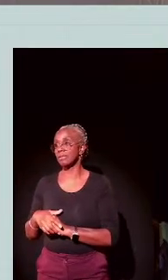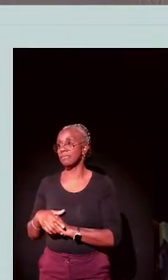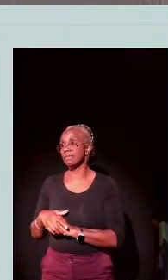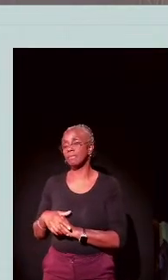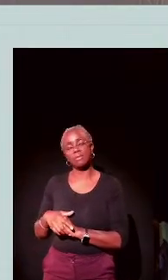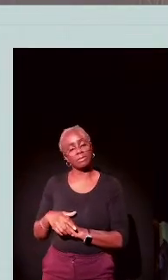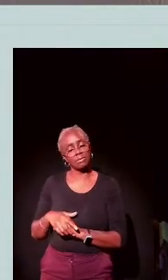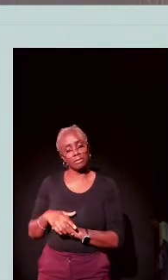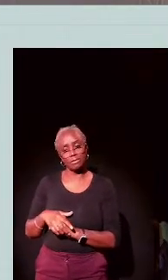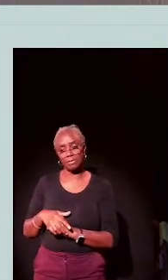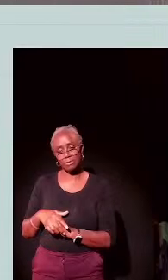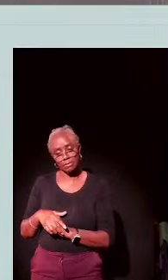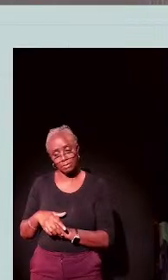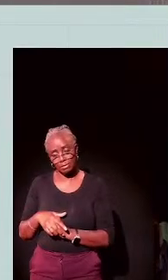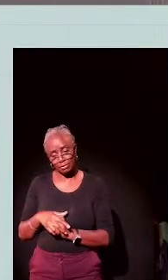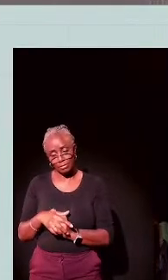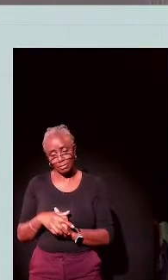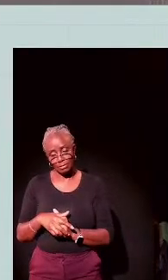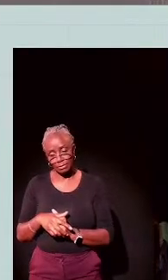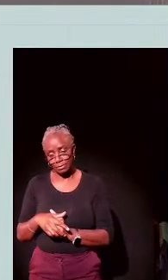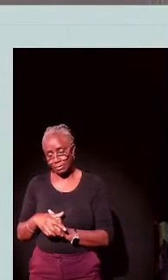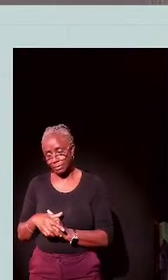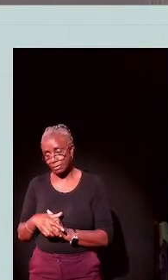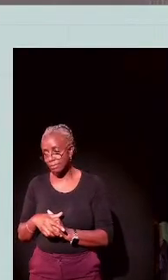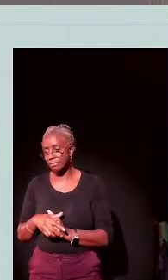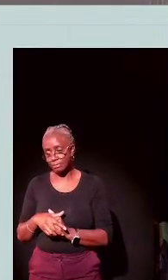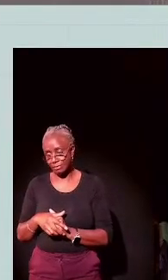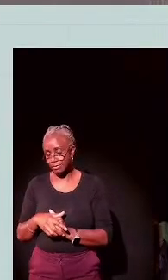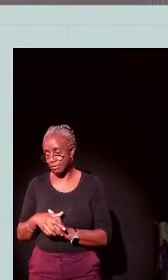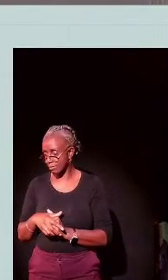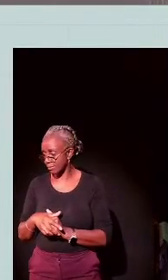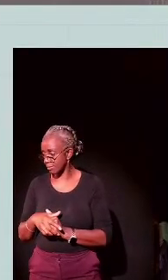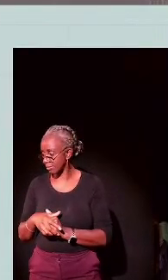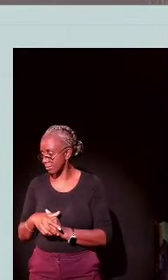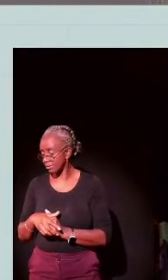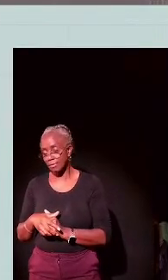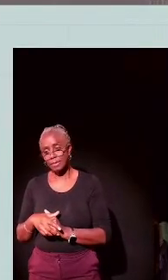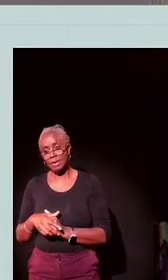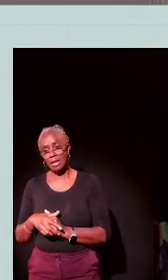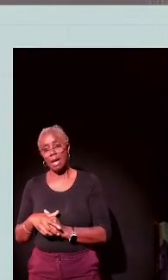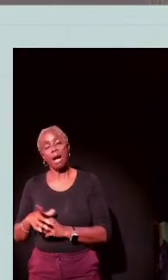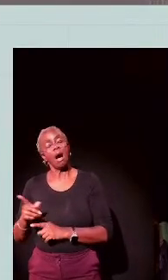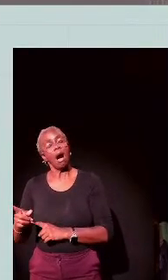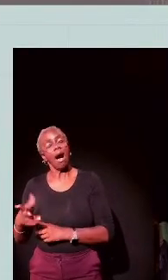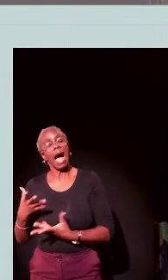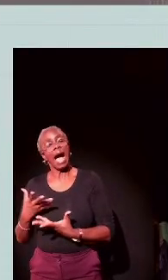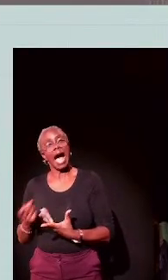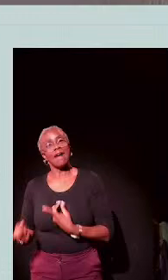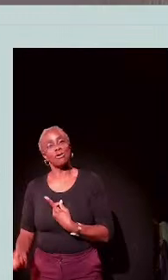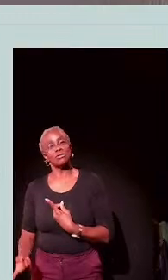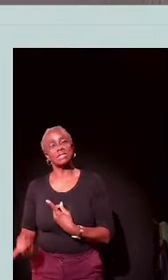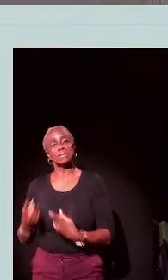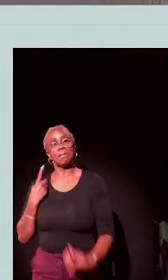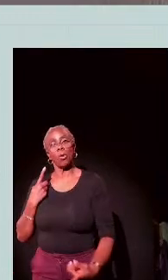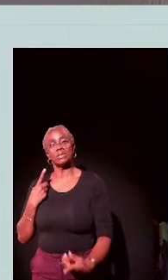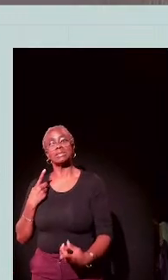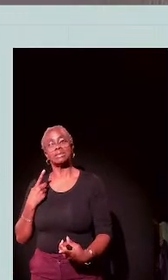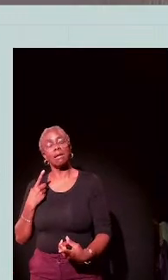prototype that just kind of visualize the response and the resolution of these things and